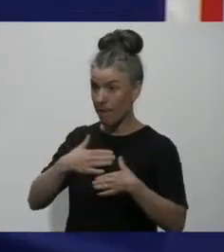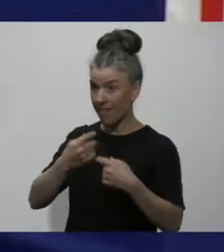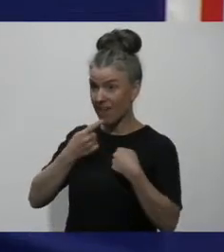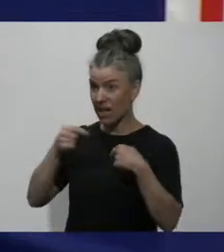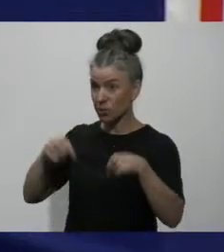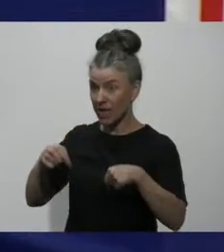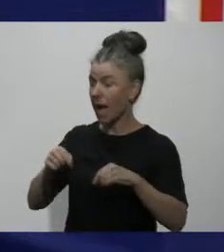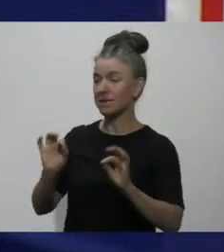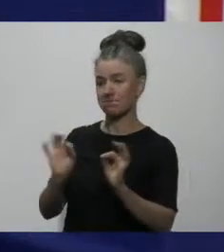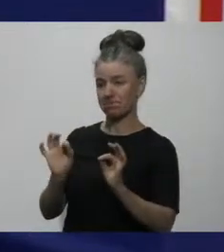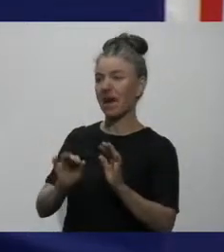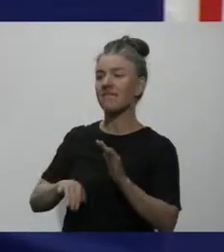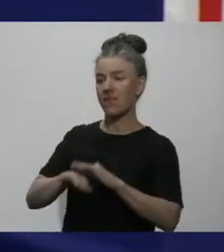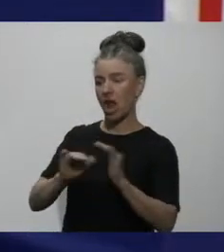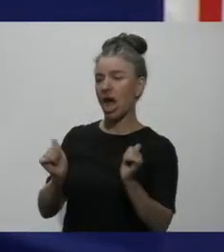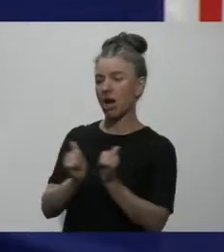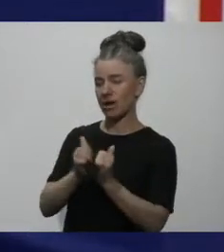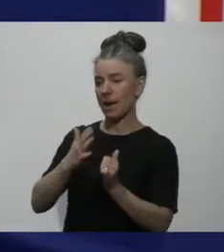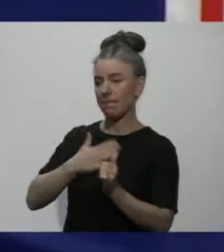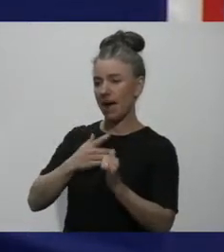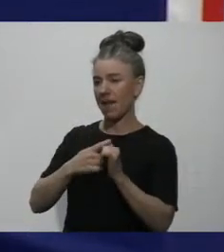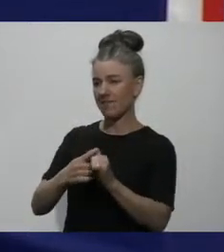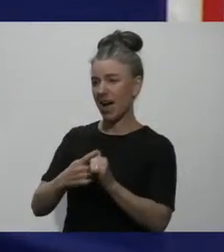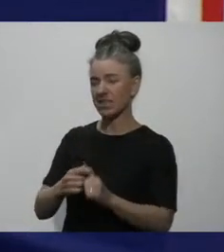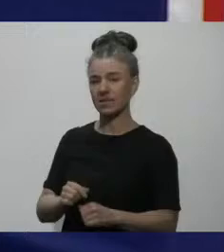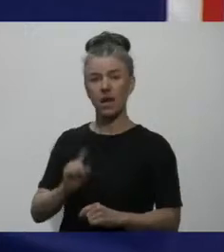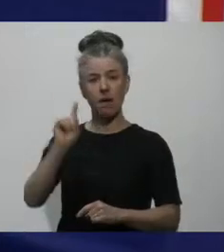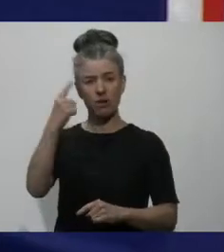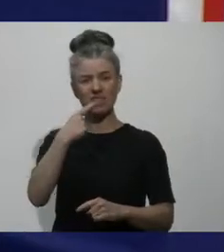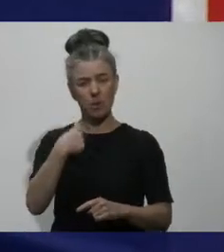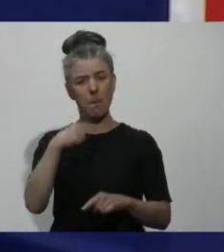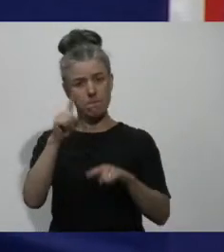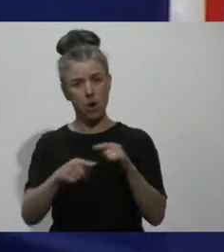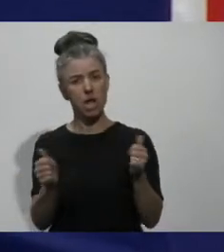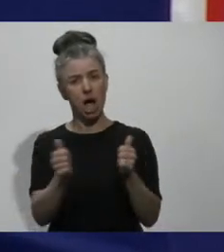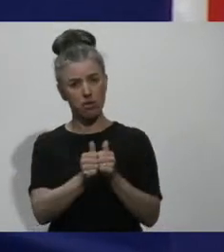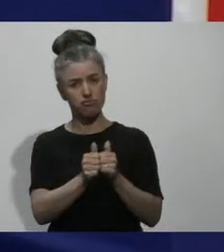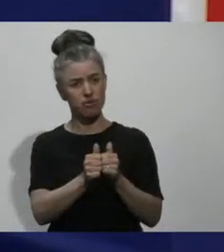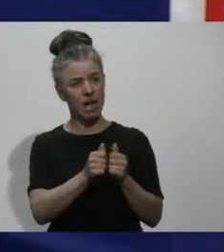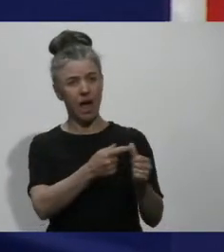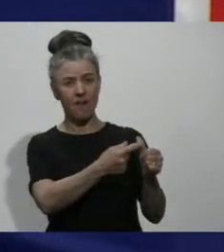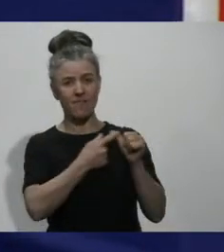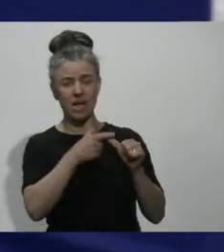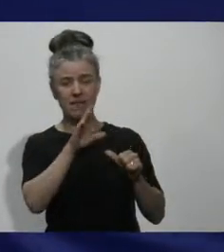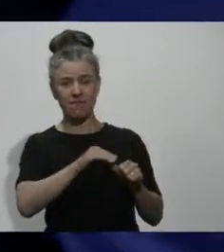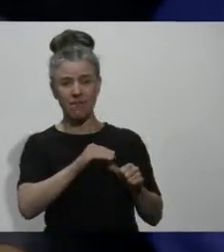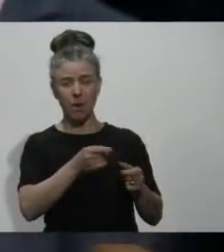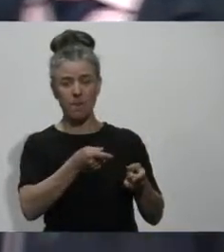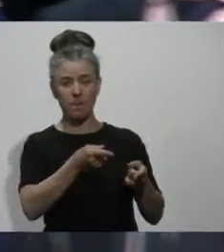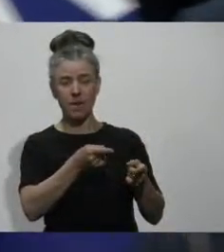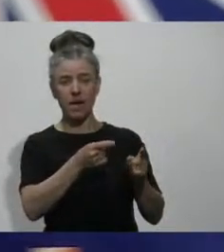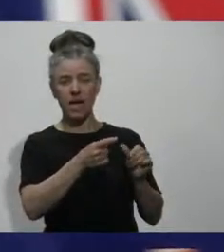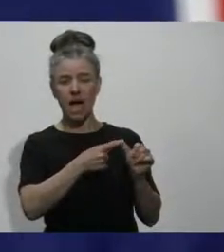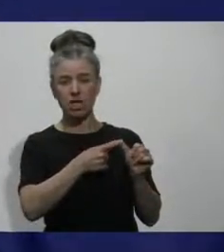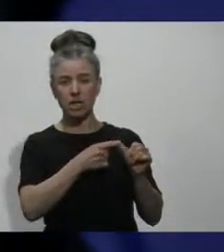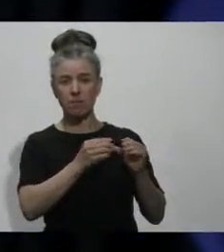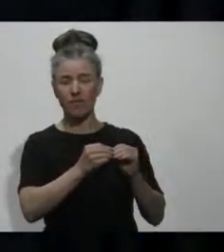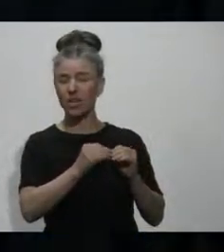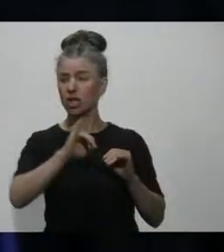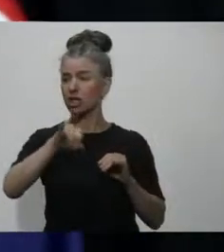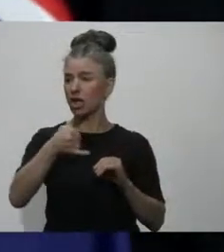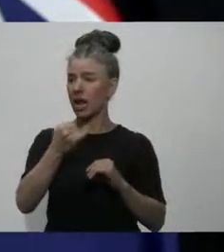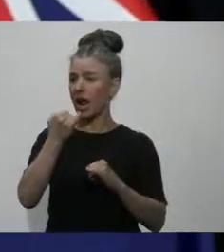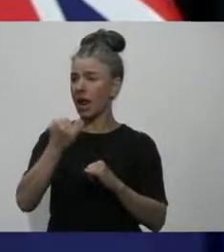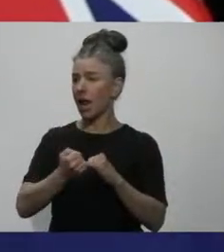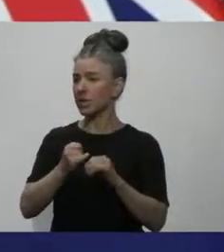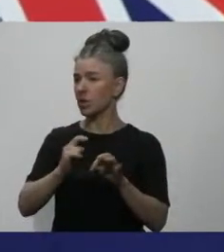No. No. I don't think there's many generally, actually. I think that we're reasonably responsive. Was it irresponsible for All right, Gina, last question.